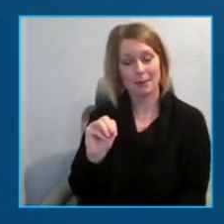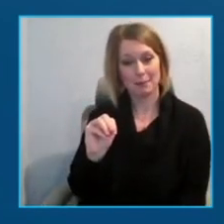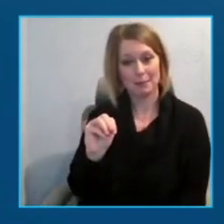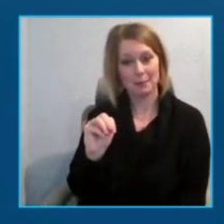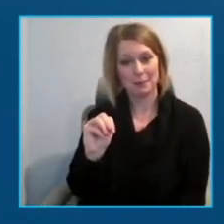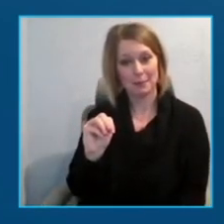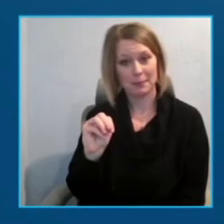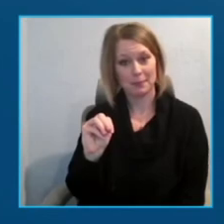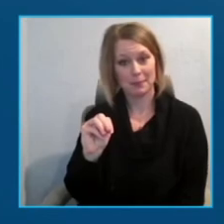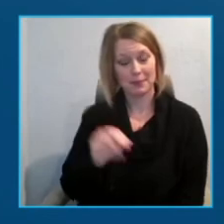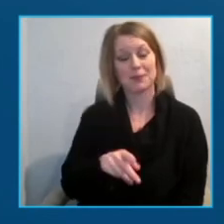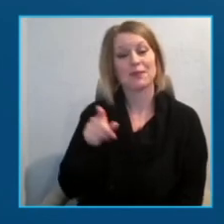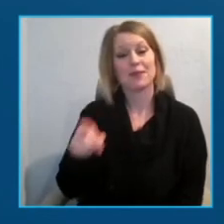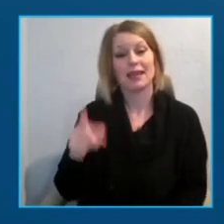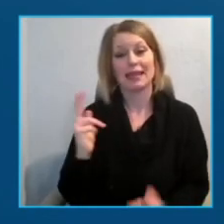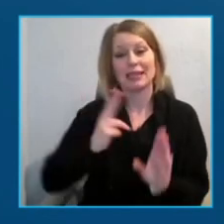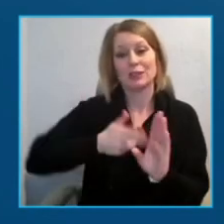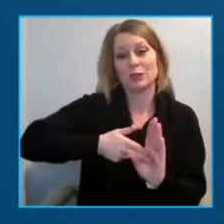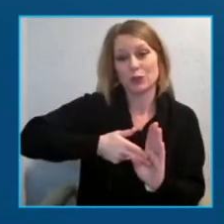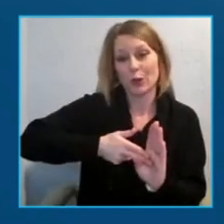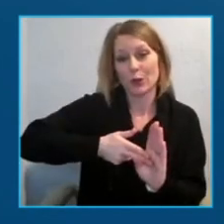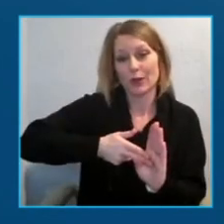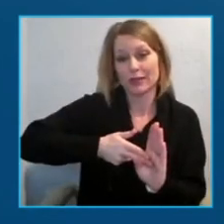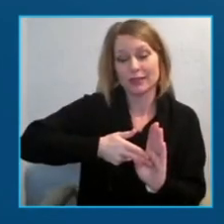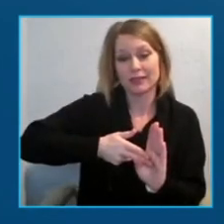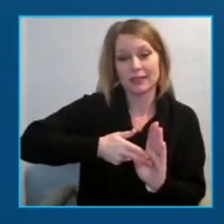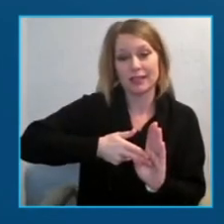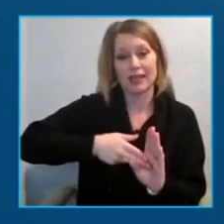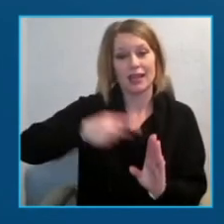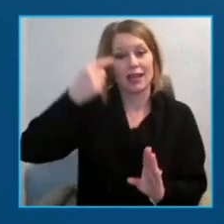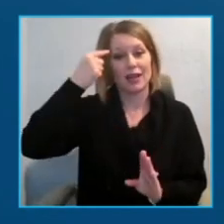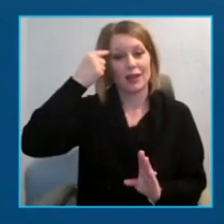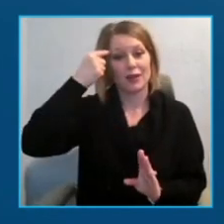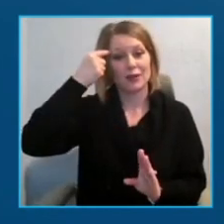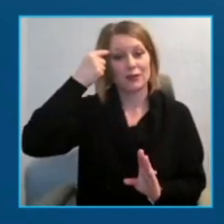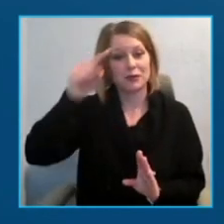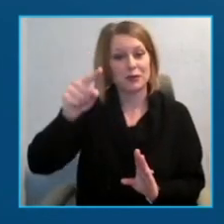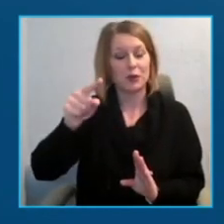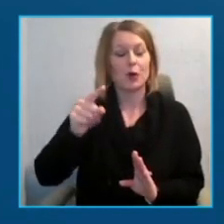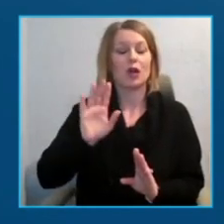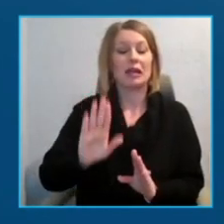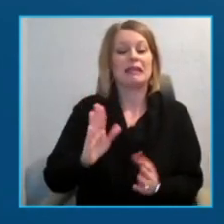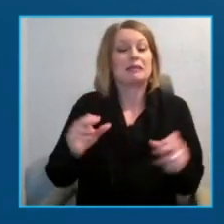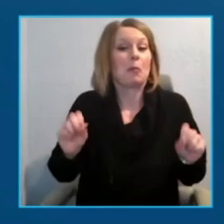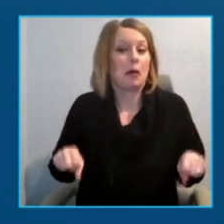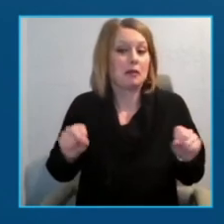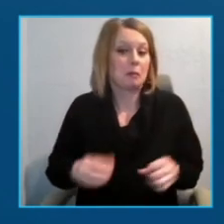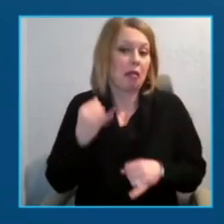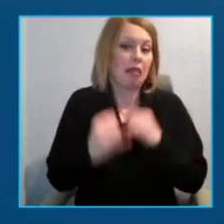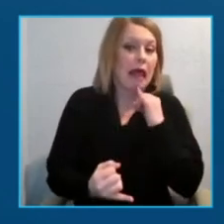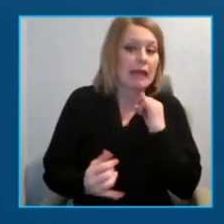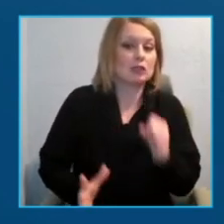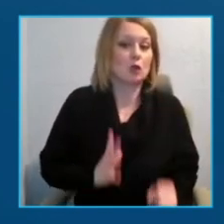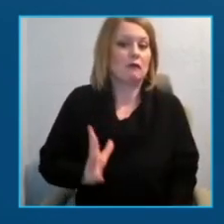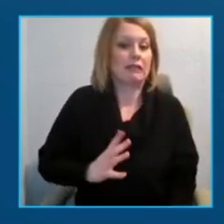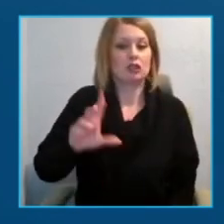joining us for what some have characterized as his last official DNC event. Tom?